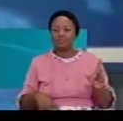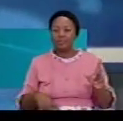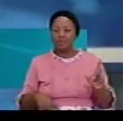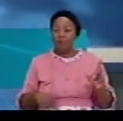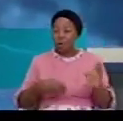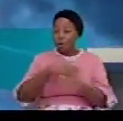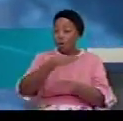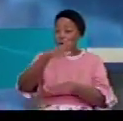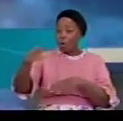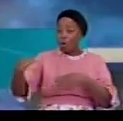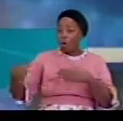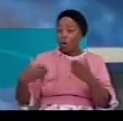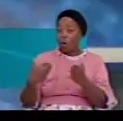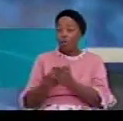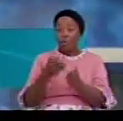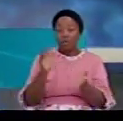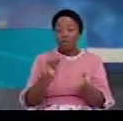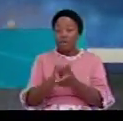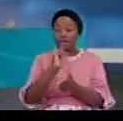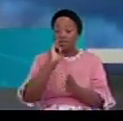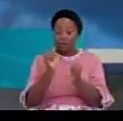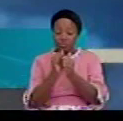All that is within me,